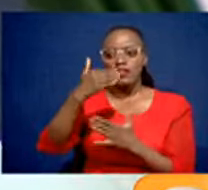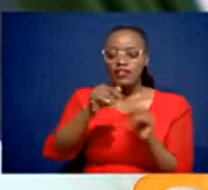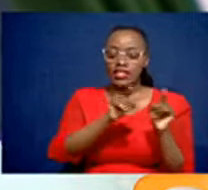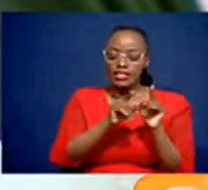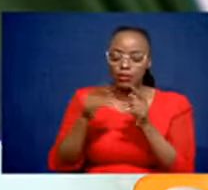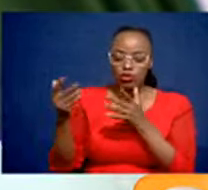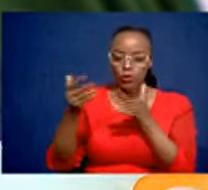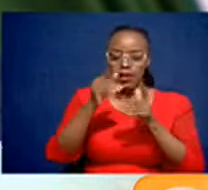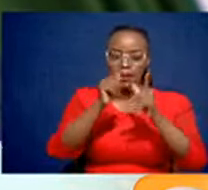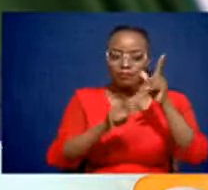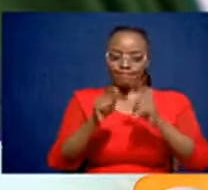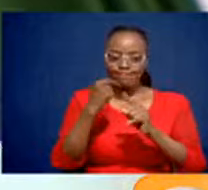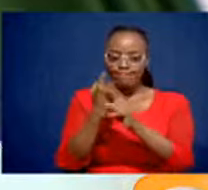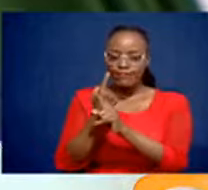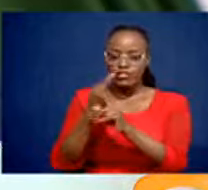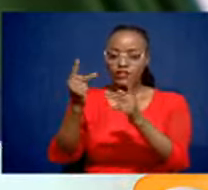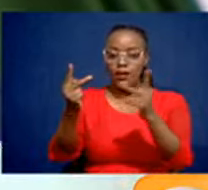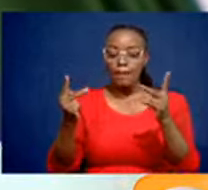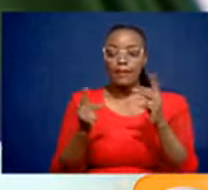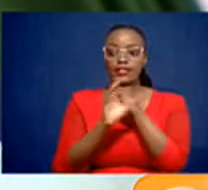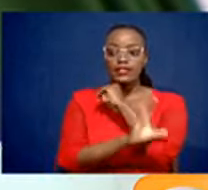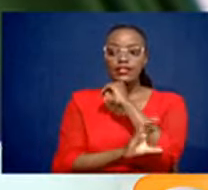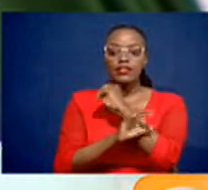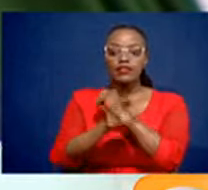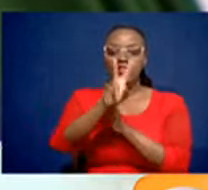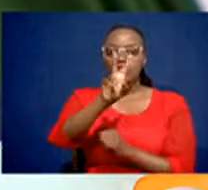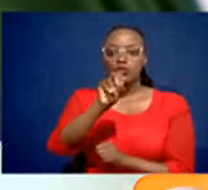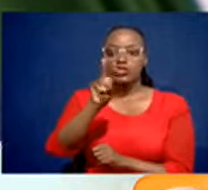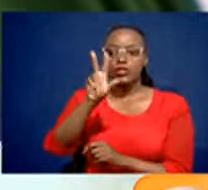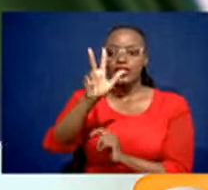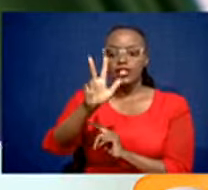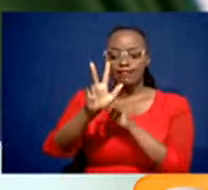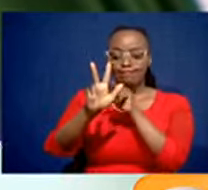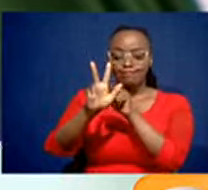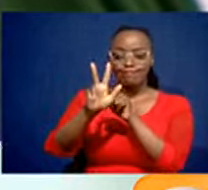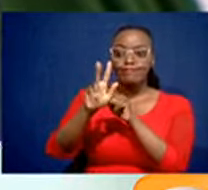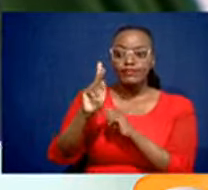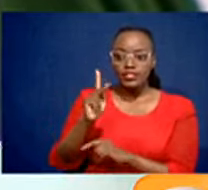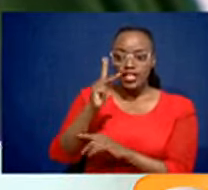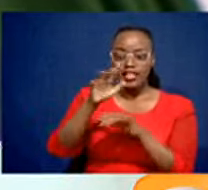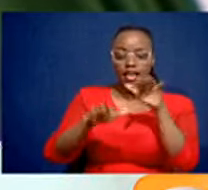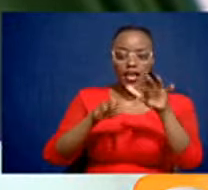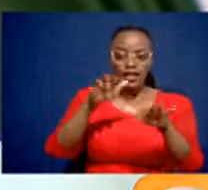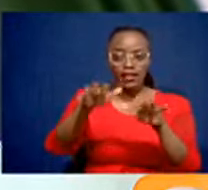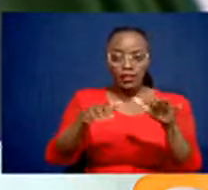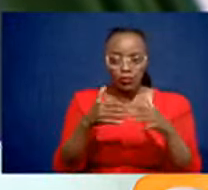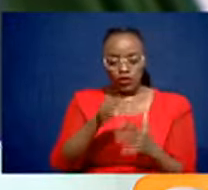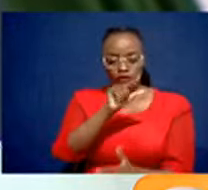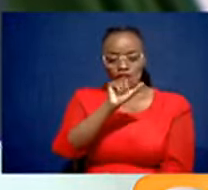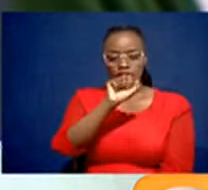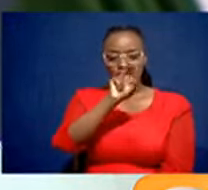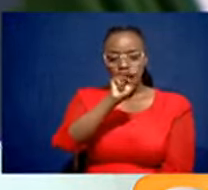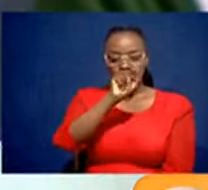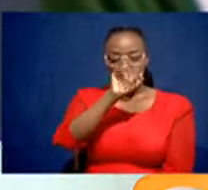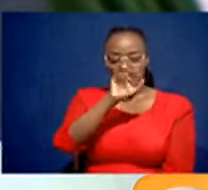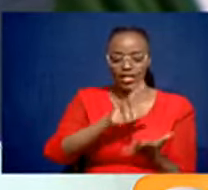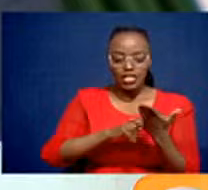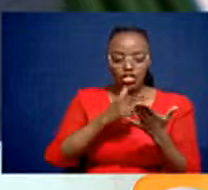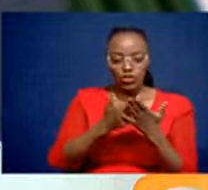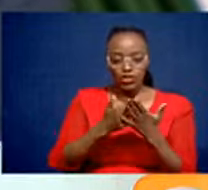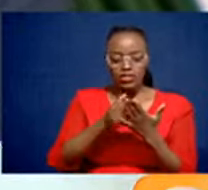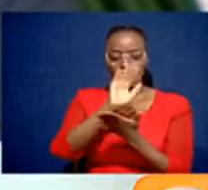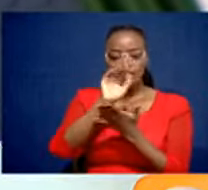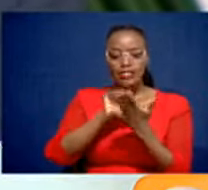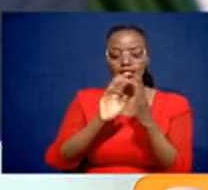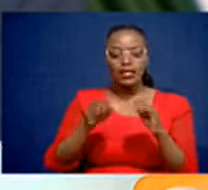breeds across Kenya. In 2023, the Kenya Animal Genetics Resource Center